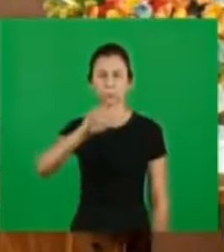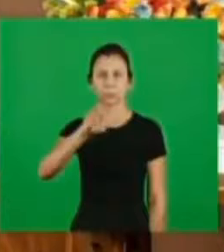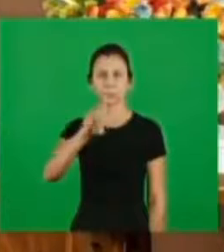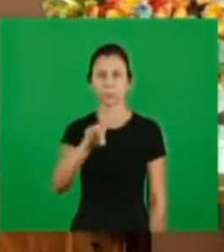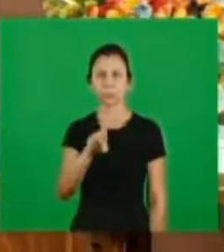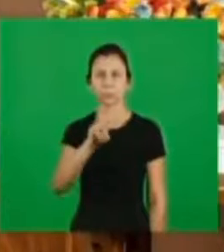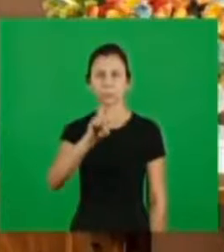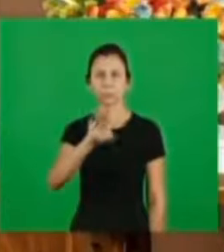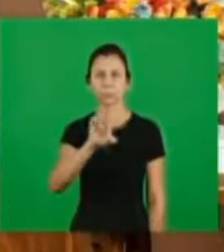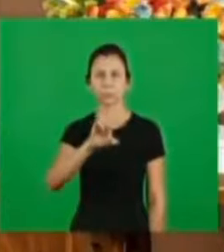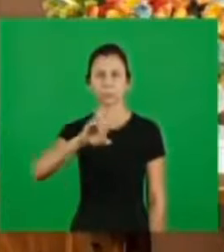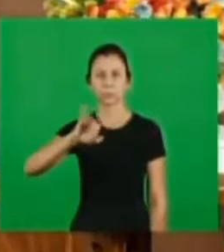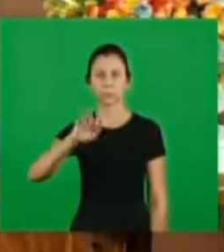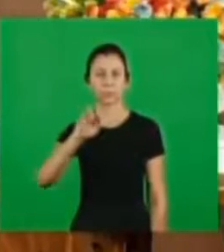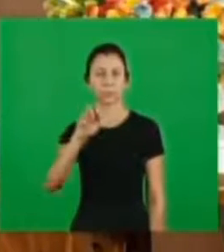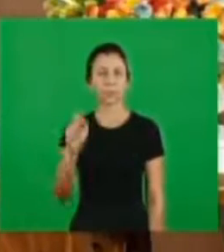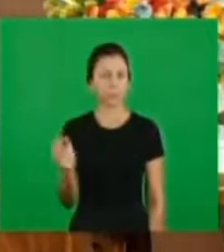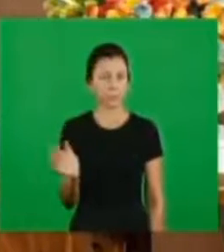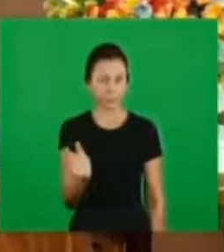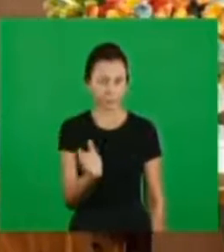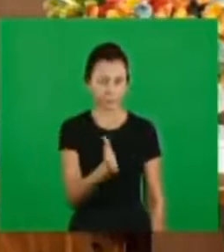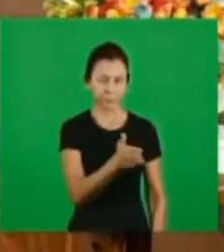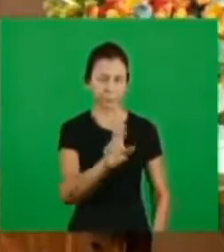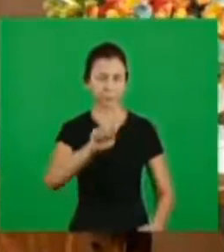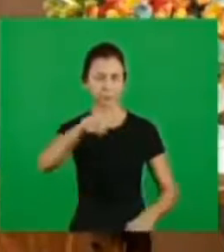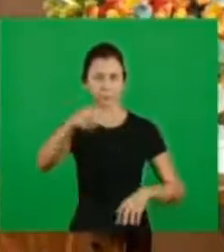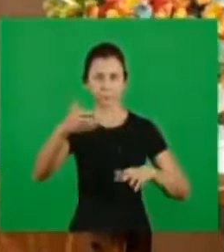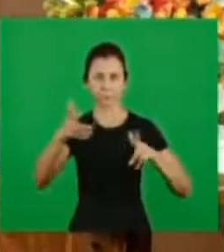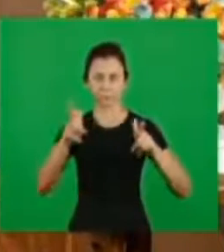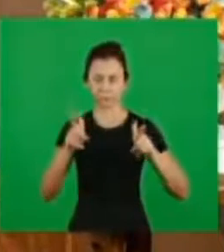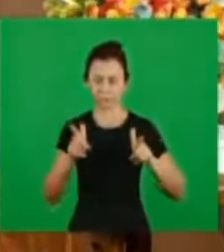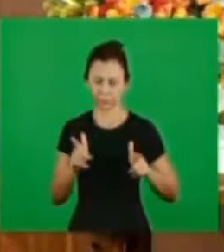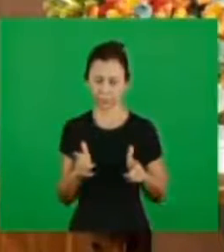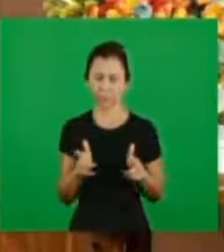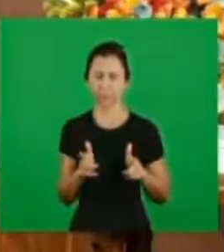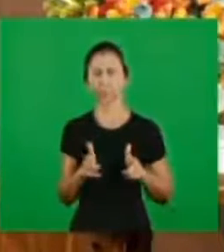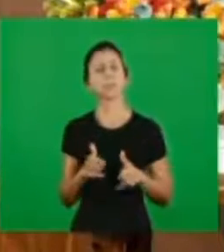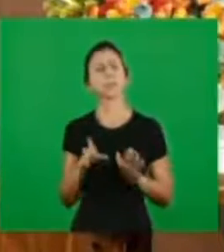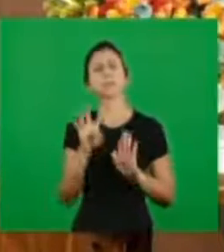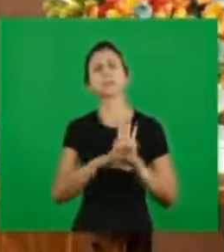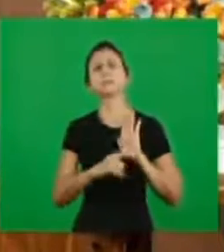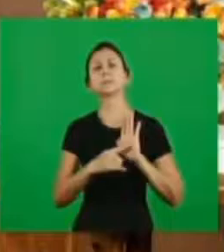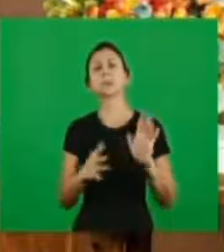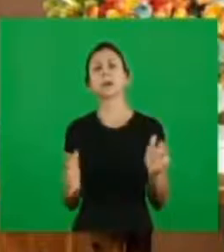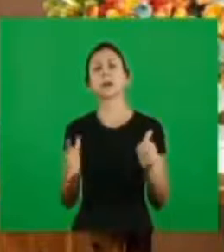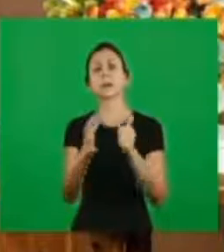in. So now, in closing, I want to say the following.